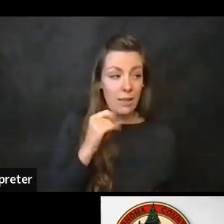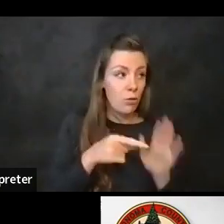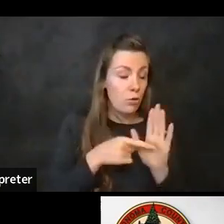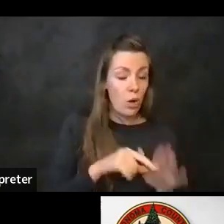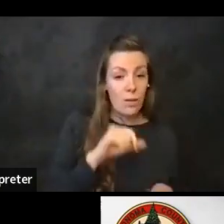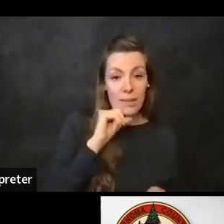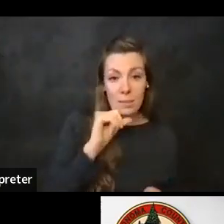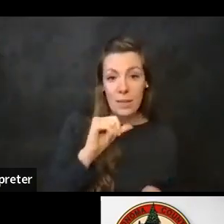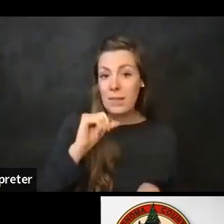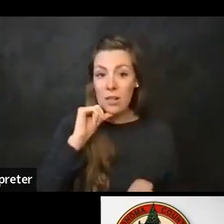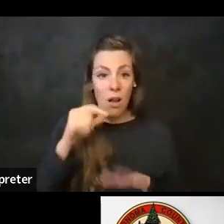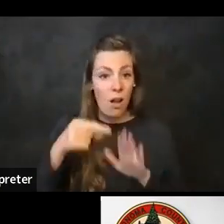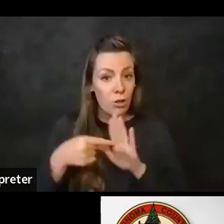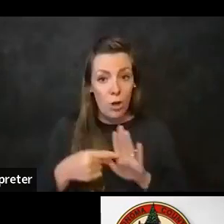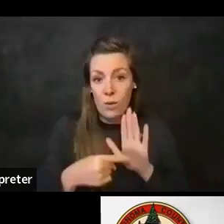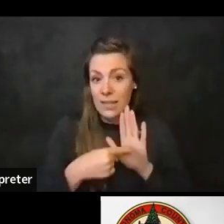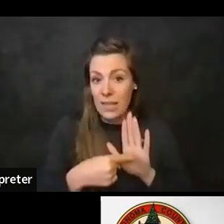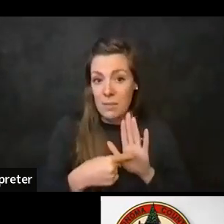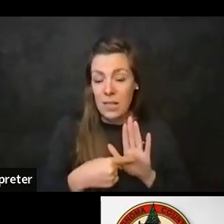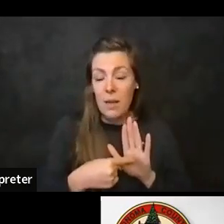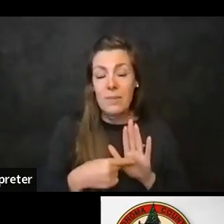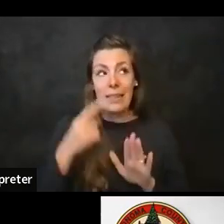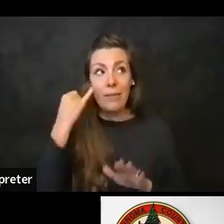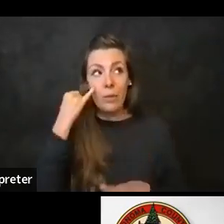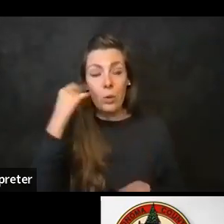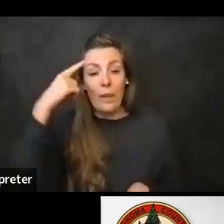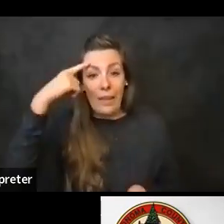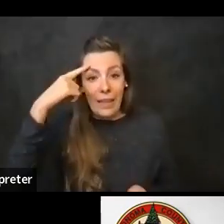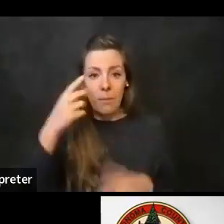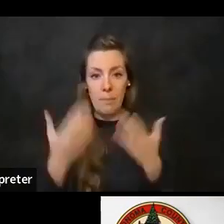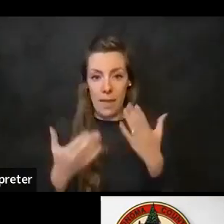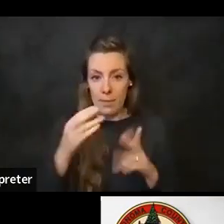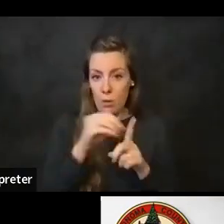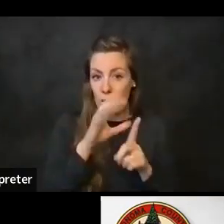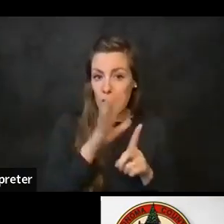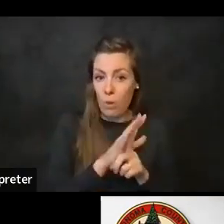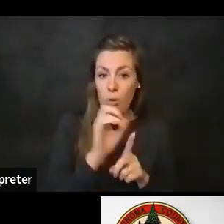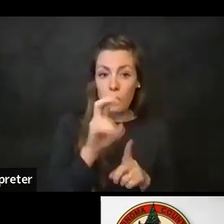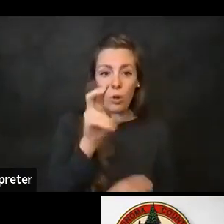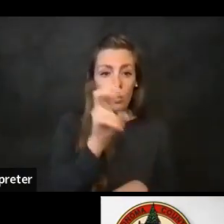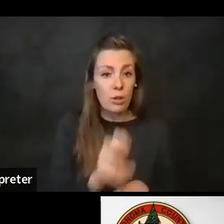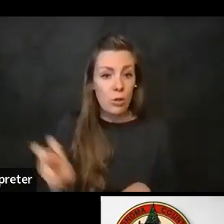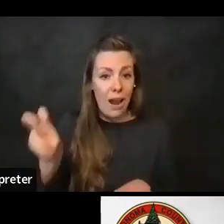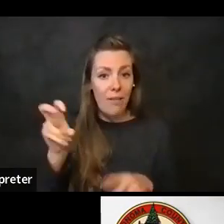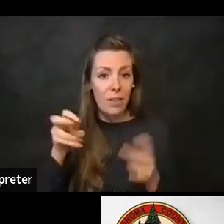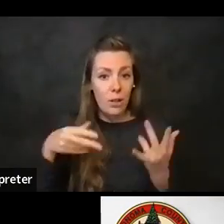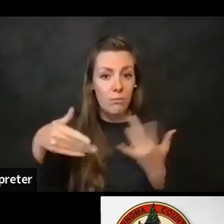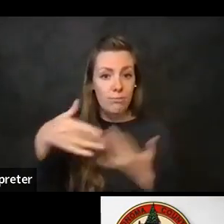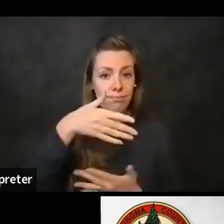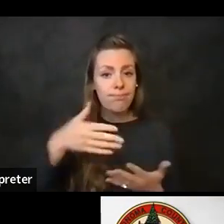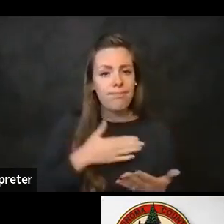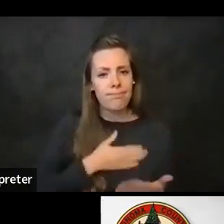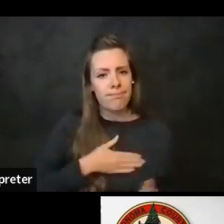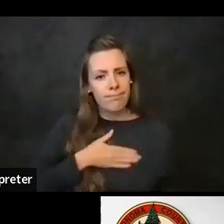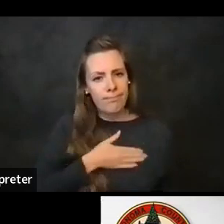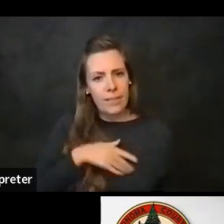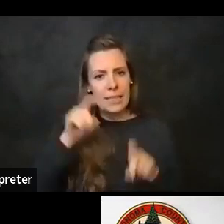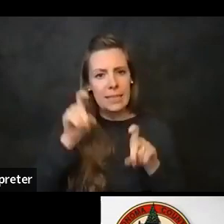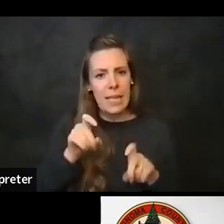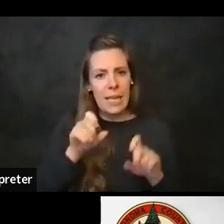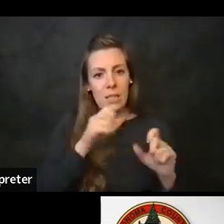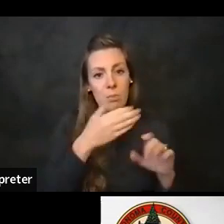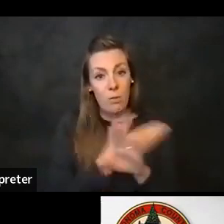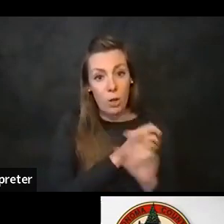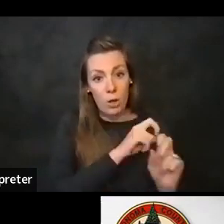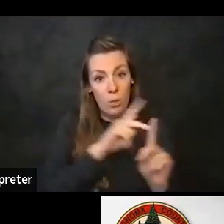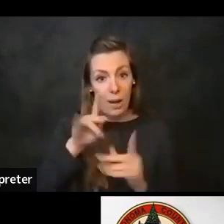you think you've been exposed to someone with a positive case, or you've been traveling or gathering, please get tested before going back to